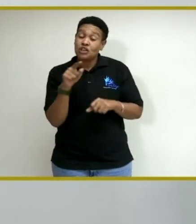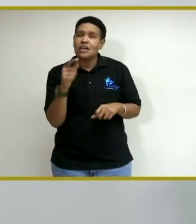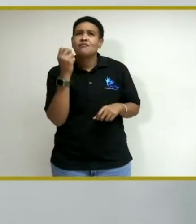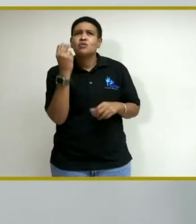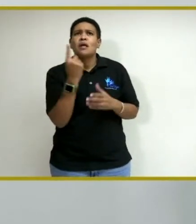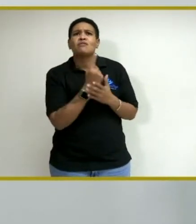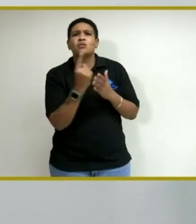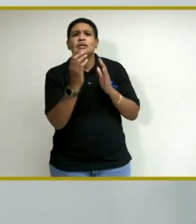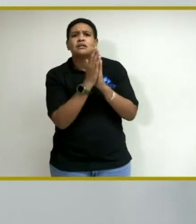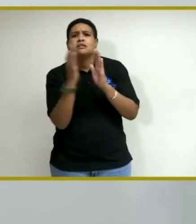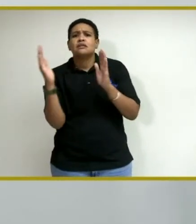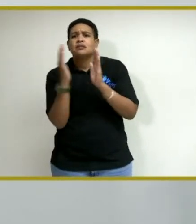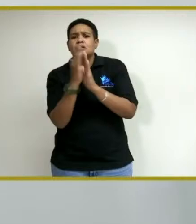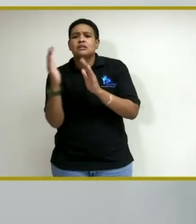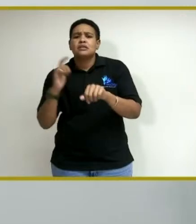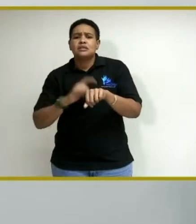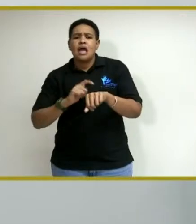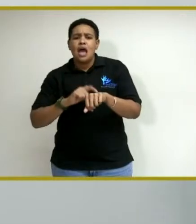12-week period.